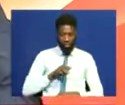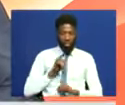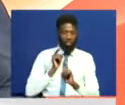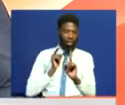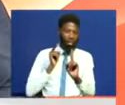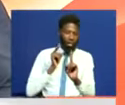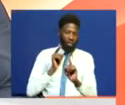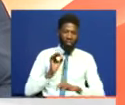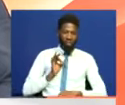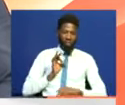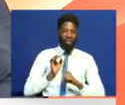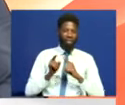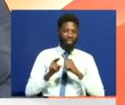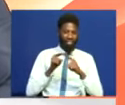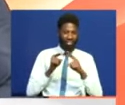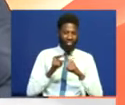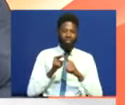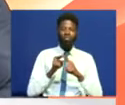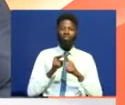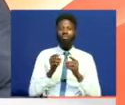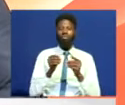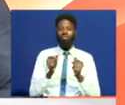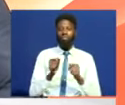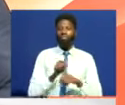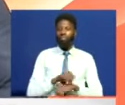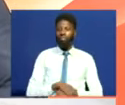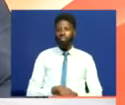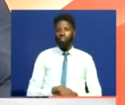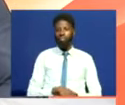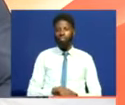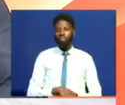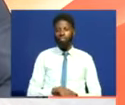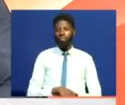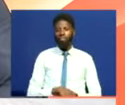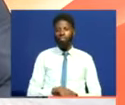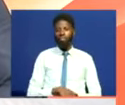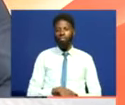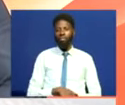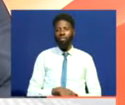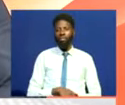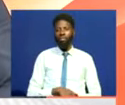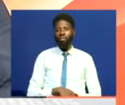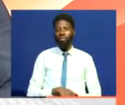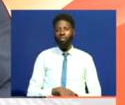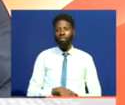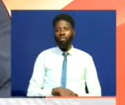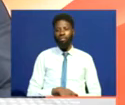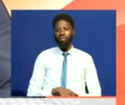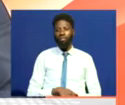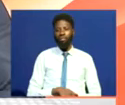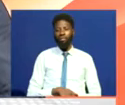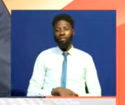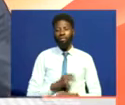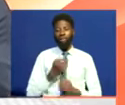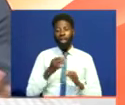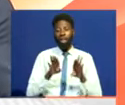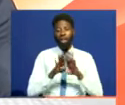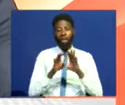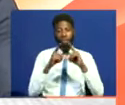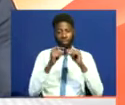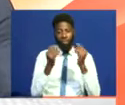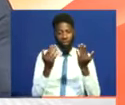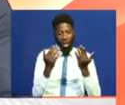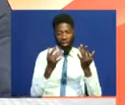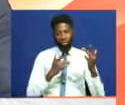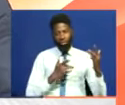against femicide. Mm-hmm. My closing remarks would be, it is very concerning, and I have had my